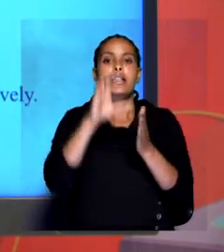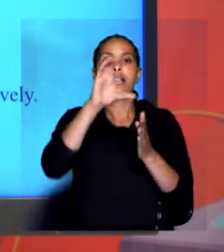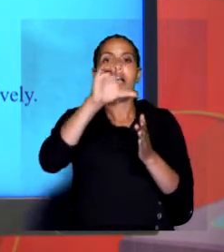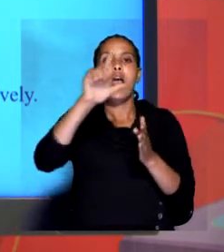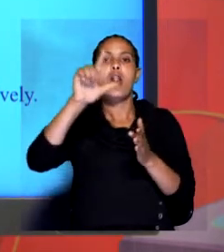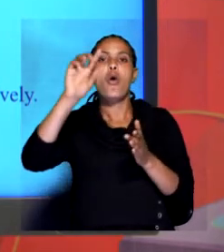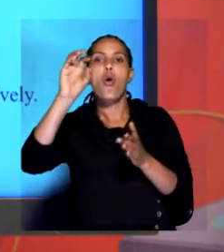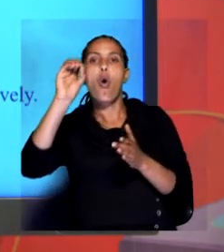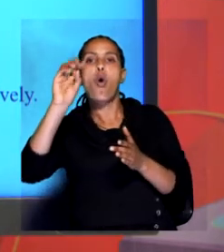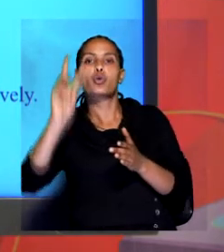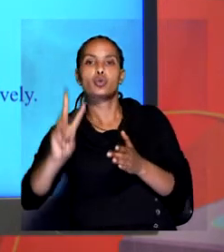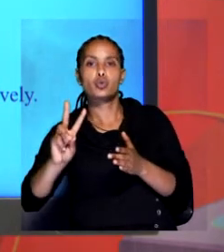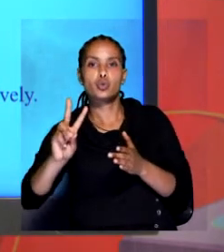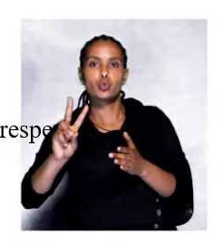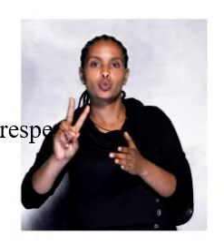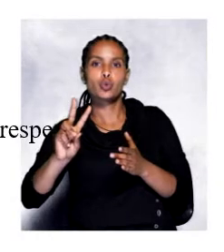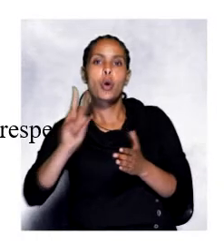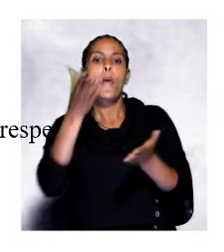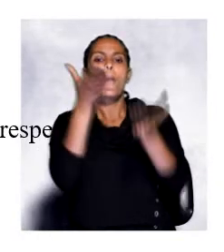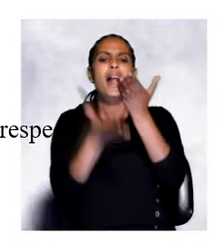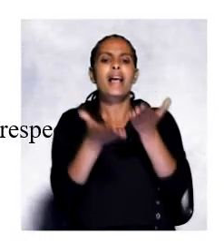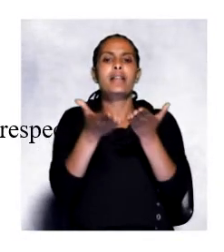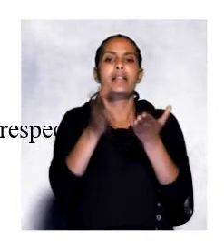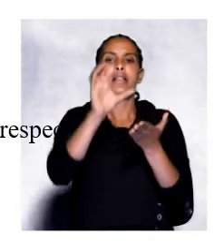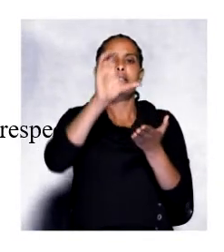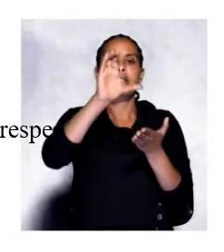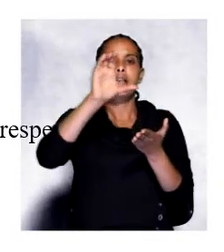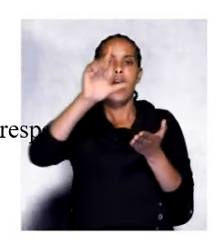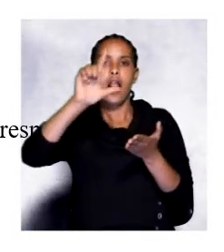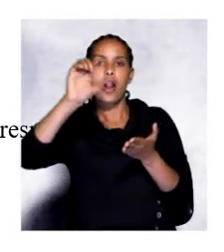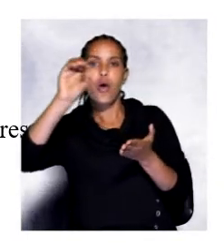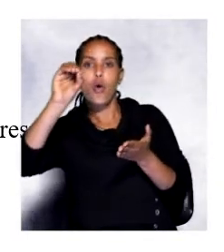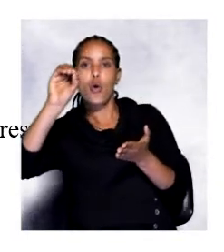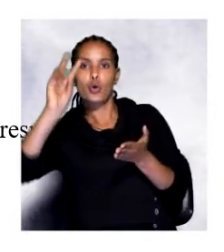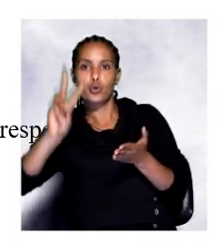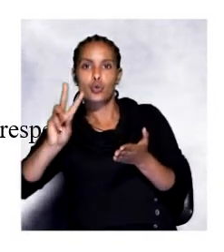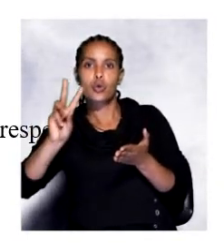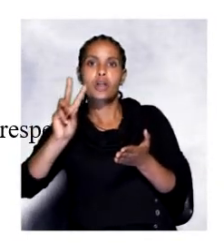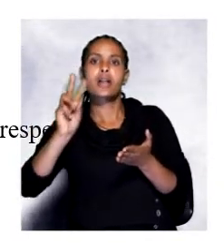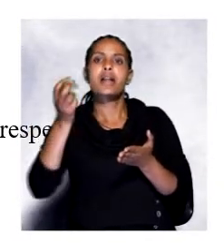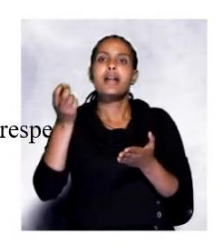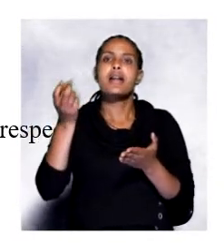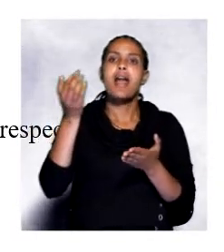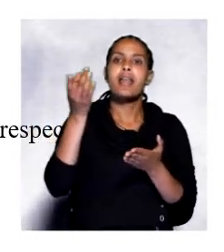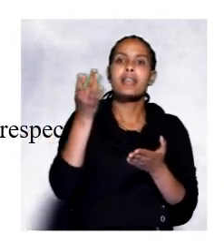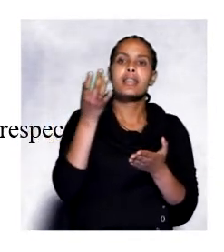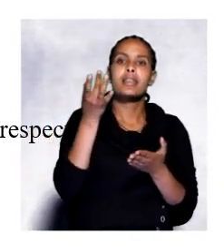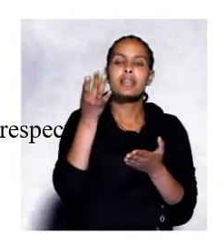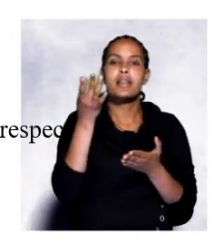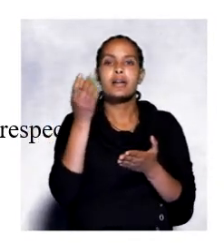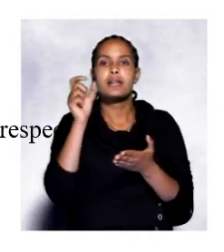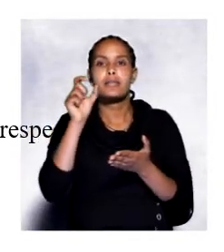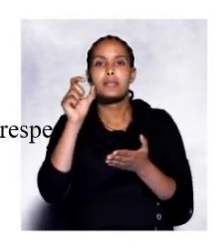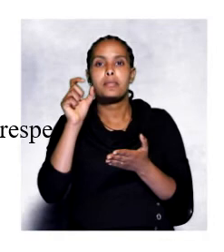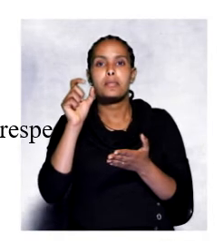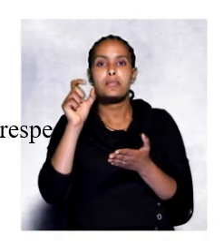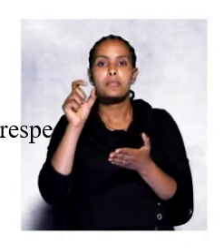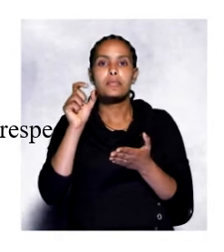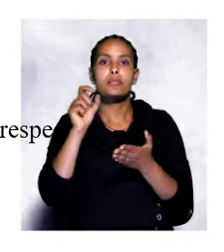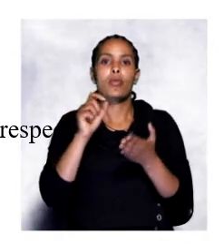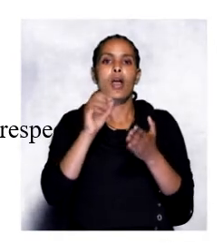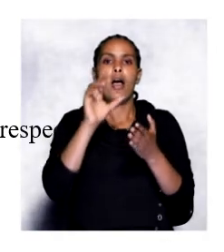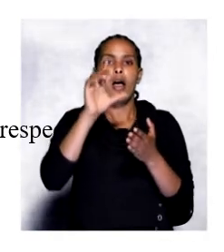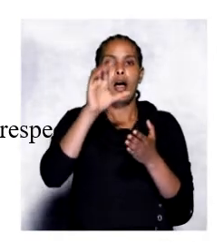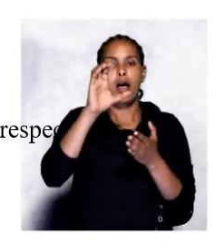ClO2, the valence electron of ClO2 is 19 odd electrons.